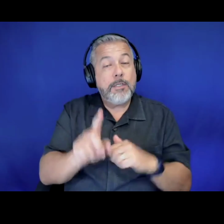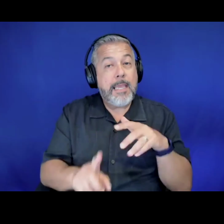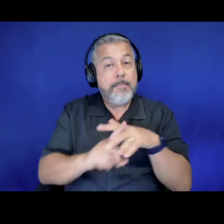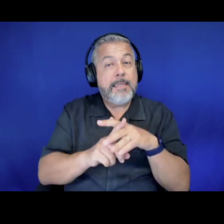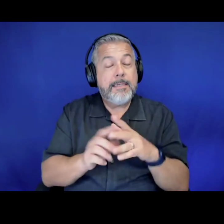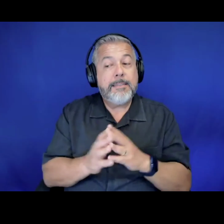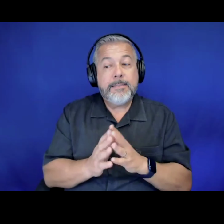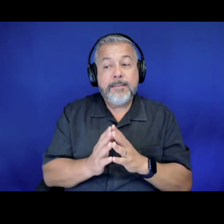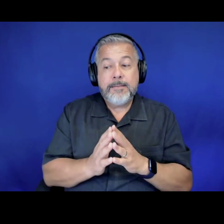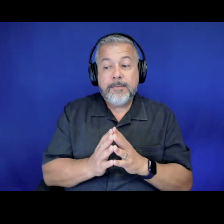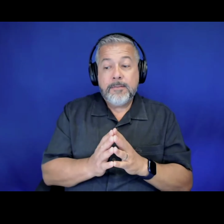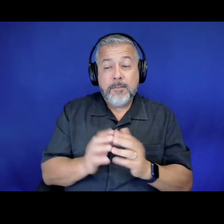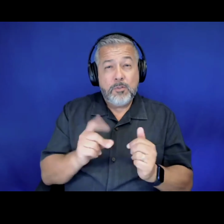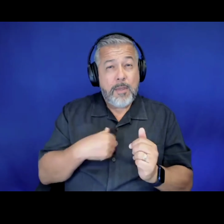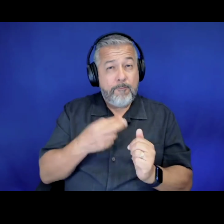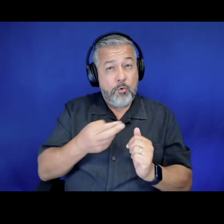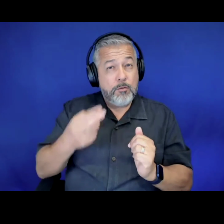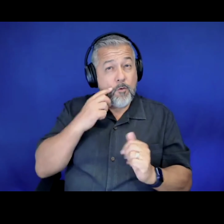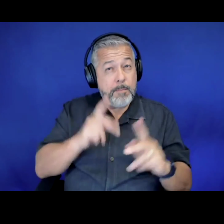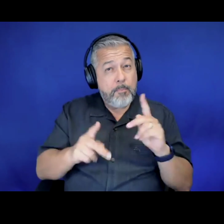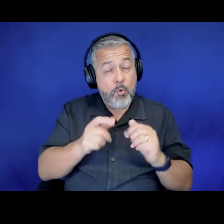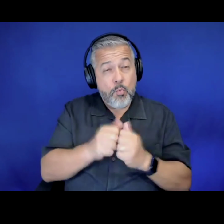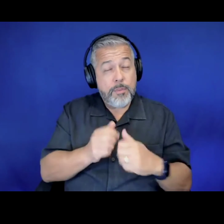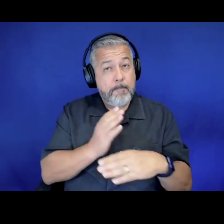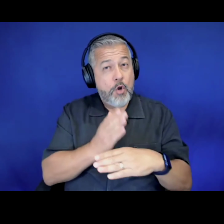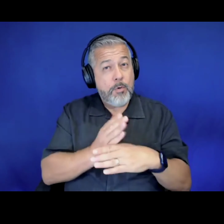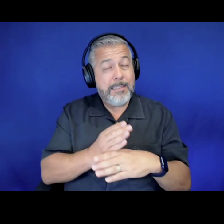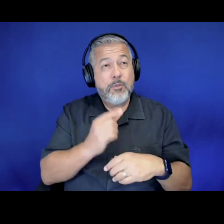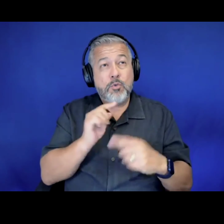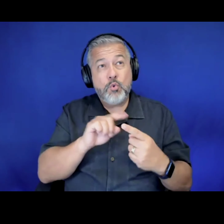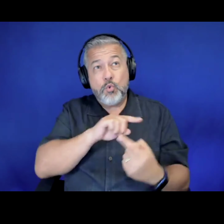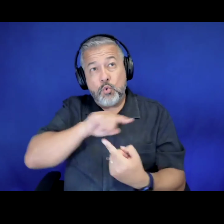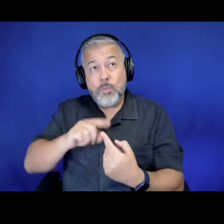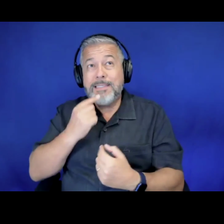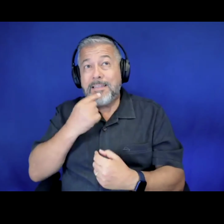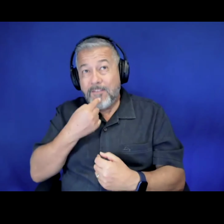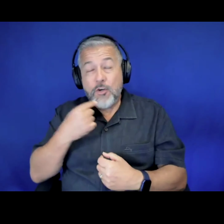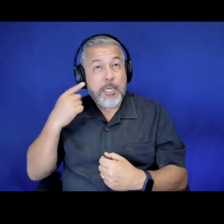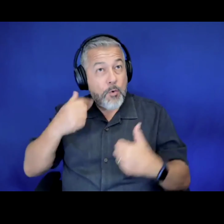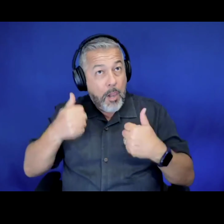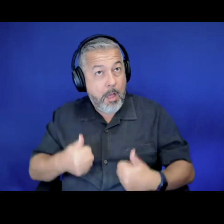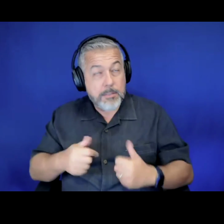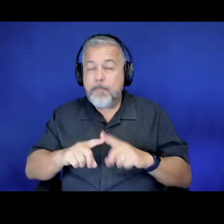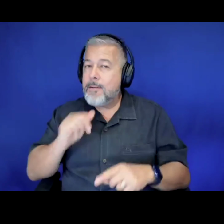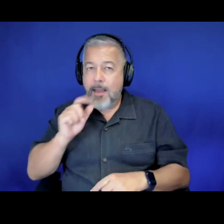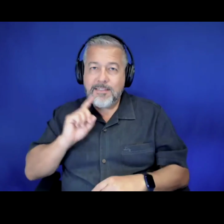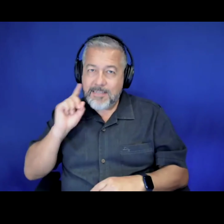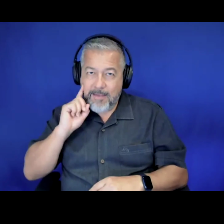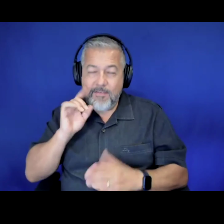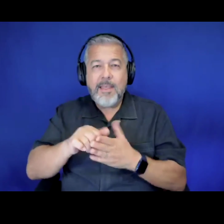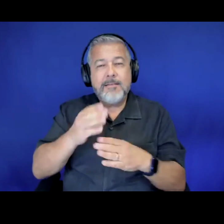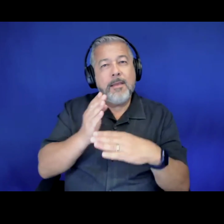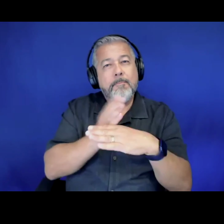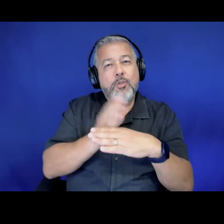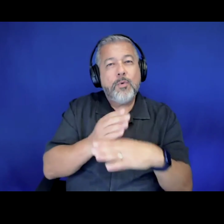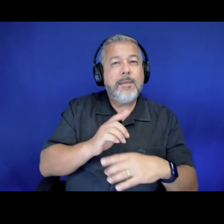in. Do you have resources for people that have moderate, severe hearing loss but are not deaf? So basically caught between hearing and deaf. You have your